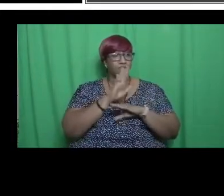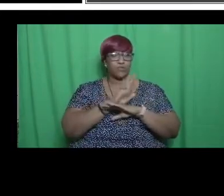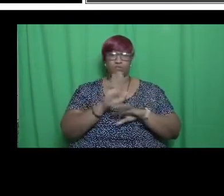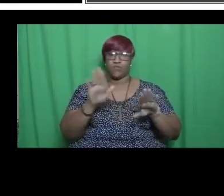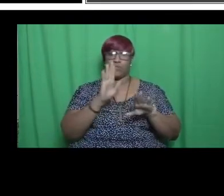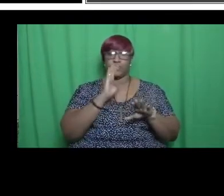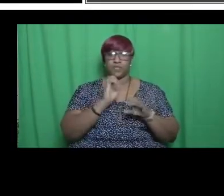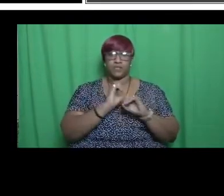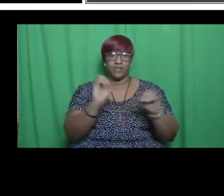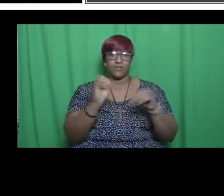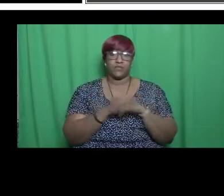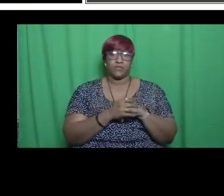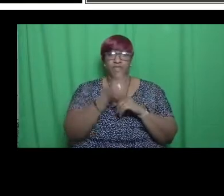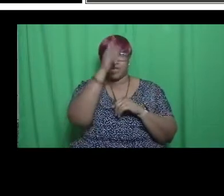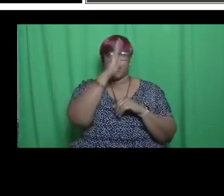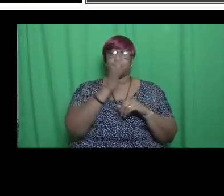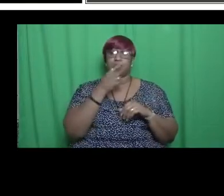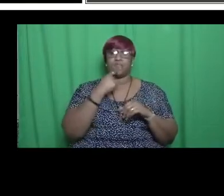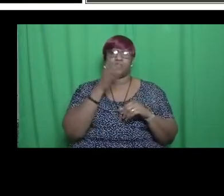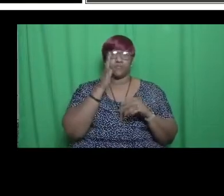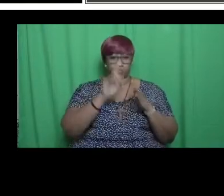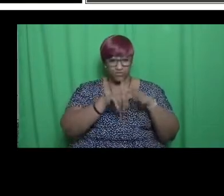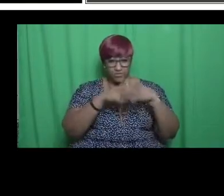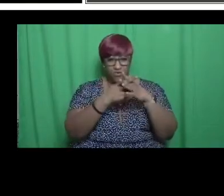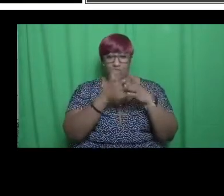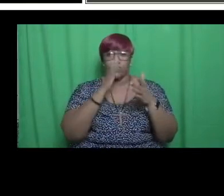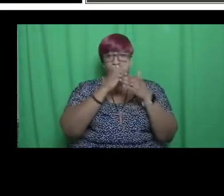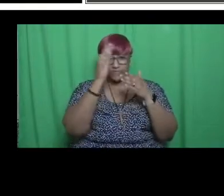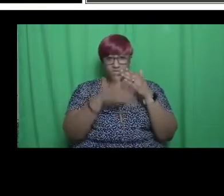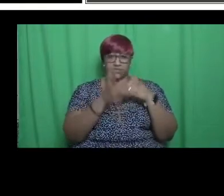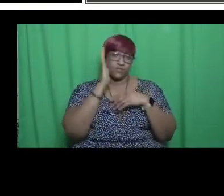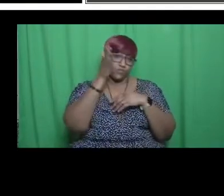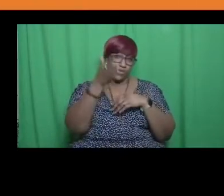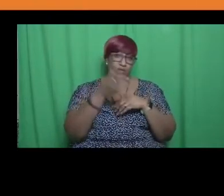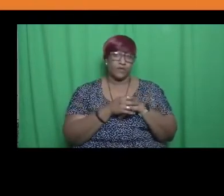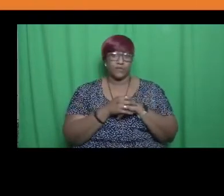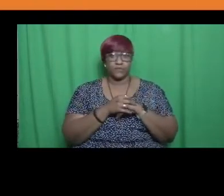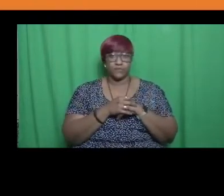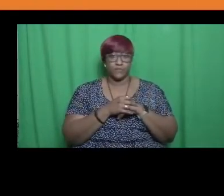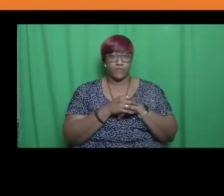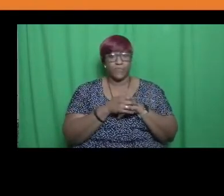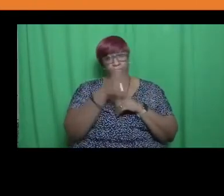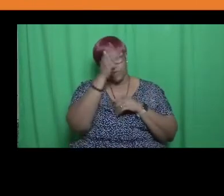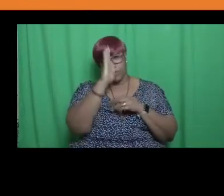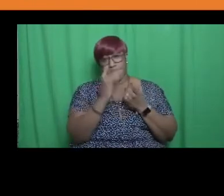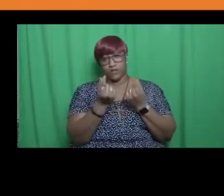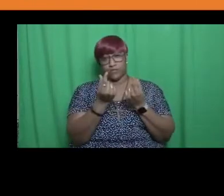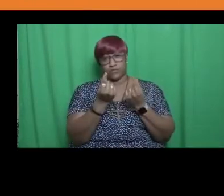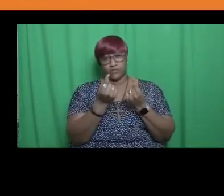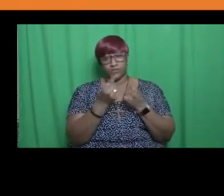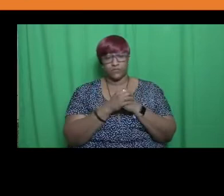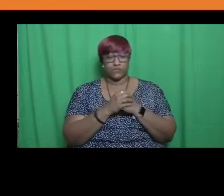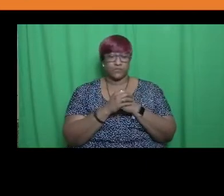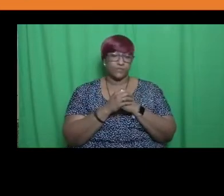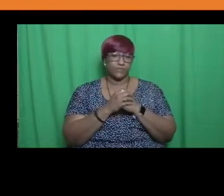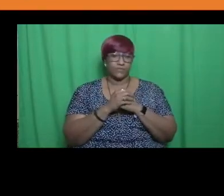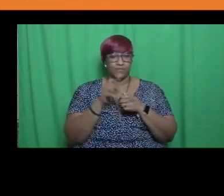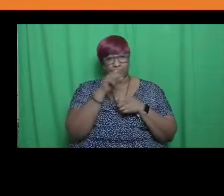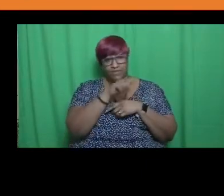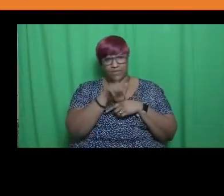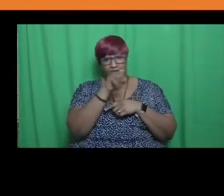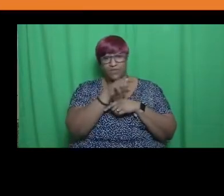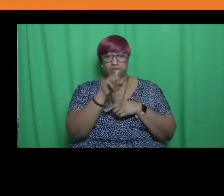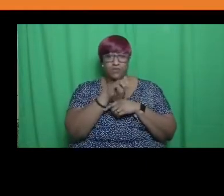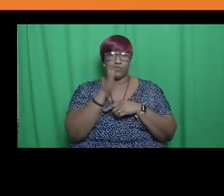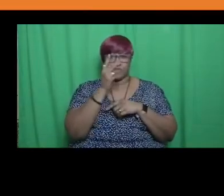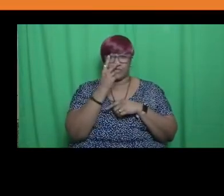will start it and I'll finish it. And so look what God does. They are going